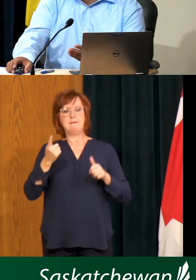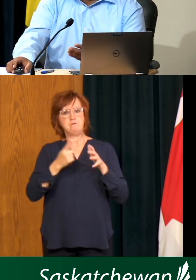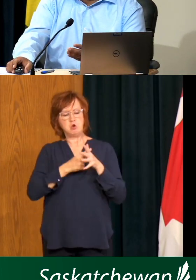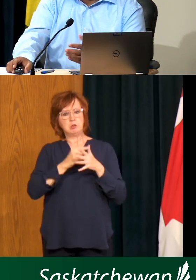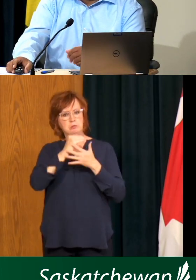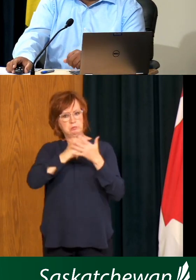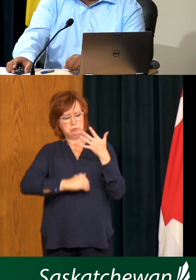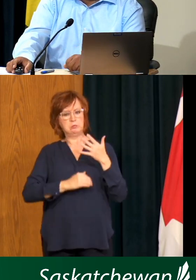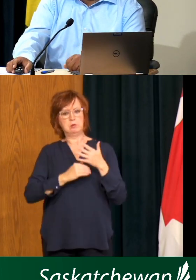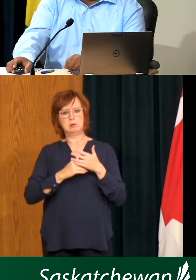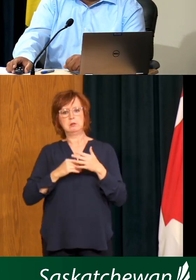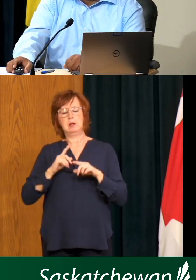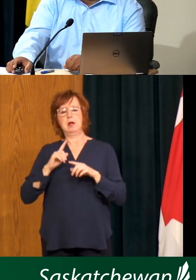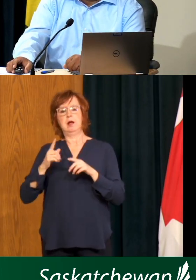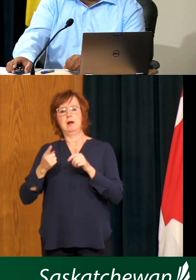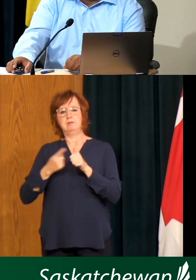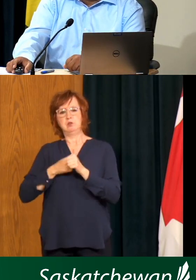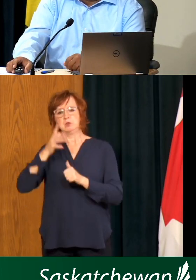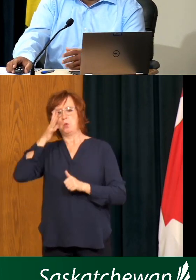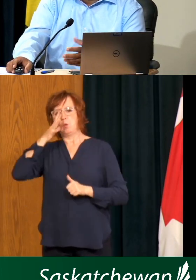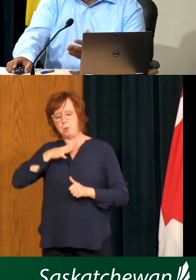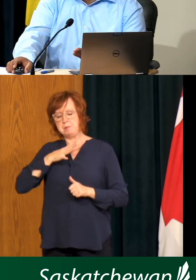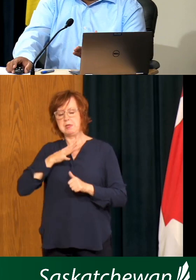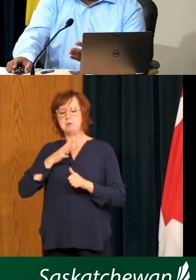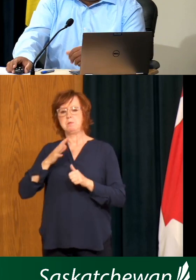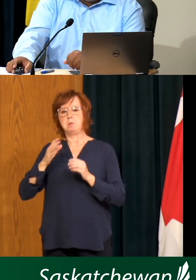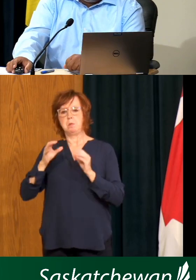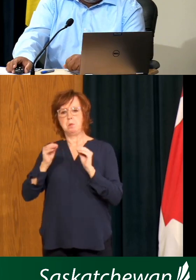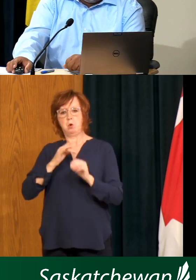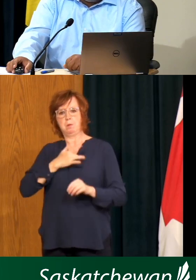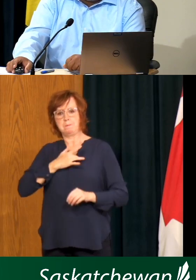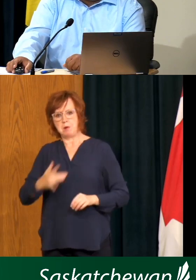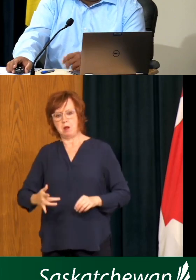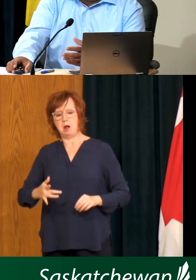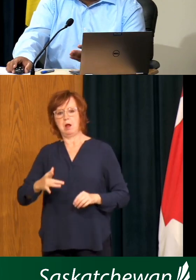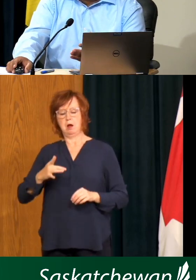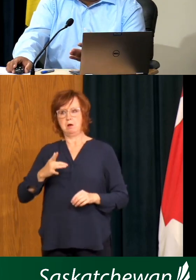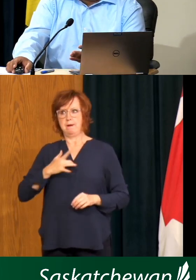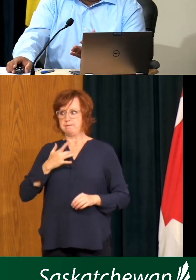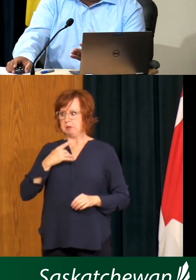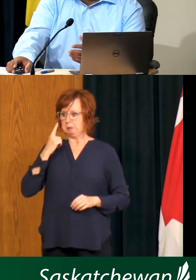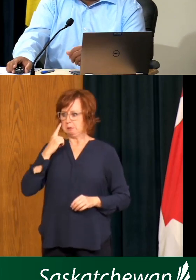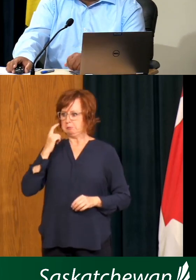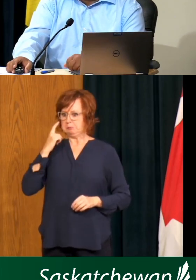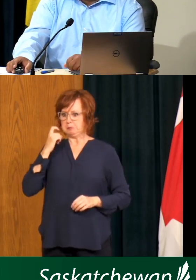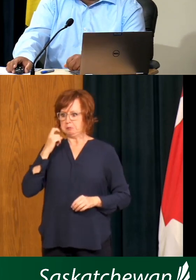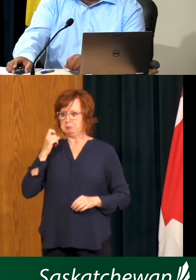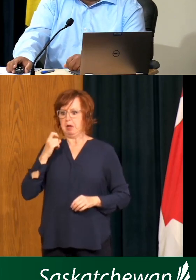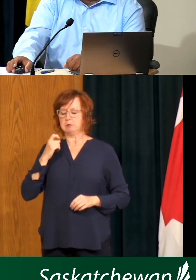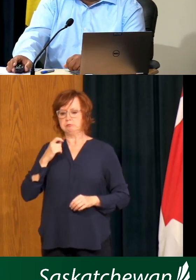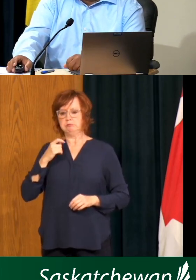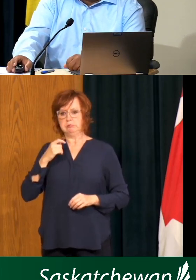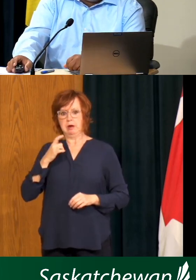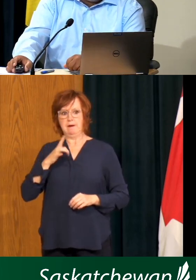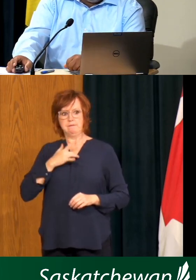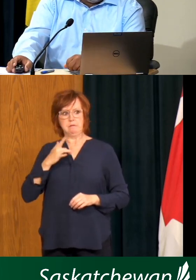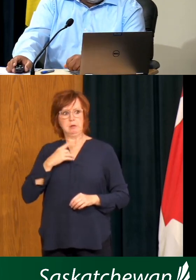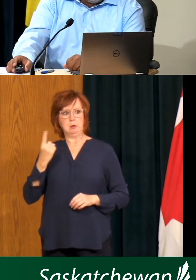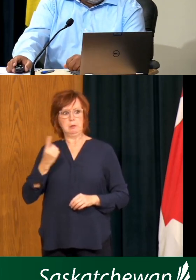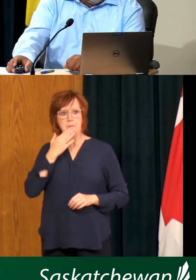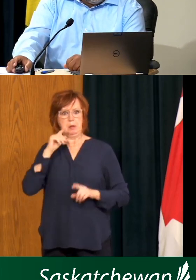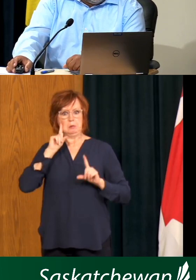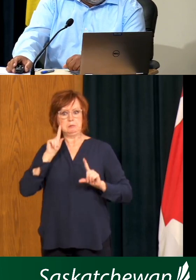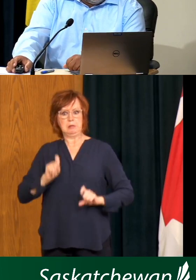more likely to seek testing even if they have mild symptoms. So it's just a message to everyone, but especially men, that if you have any symptoms, do